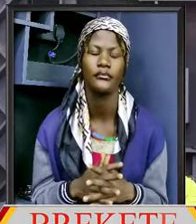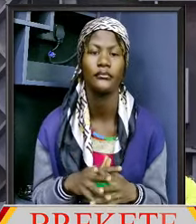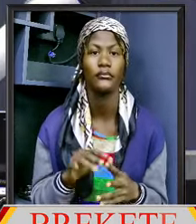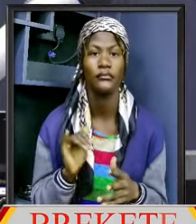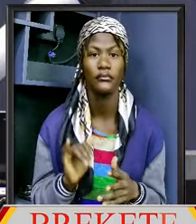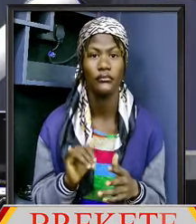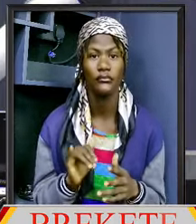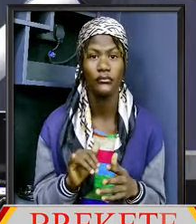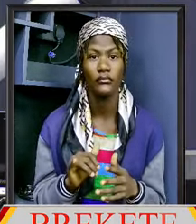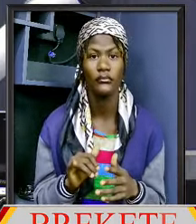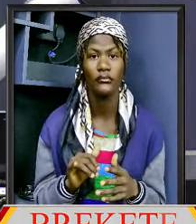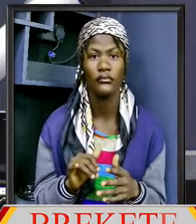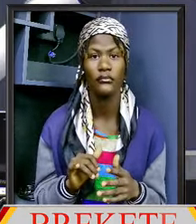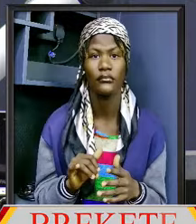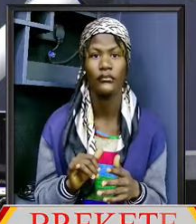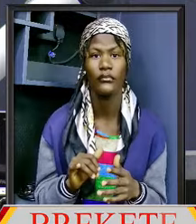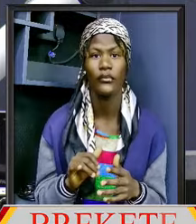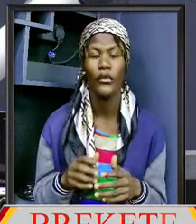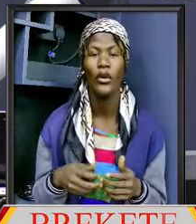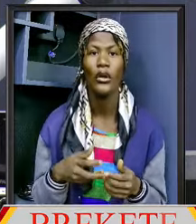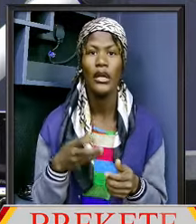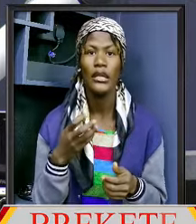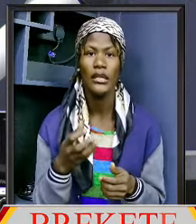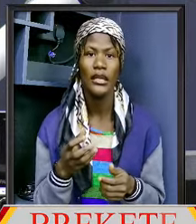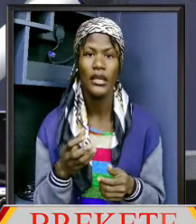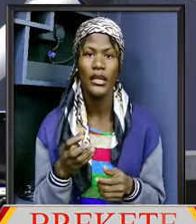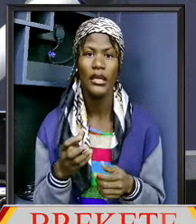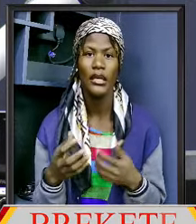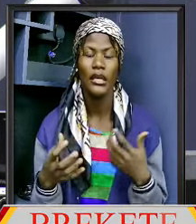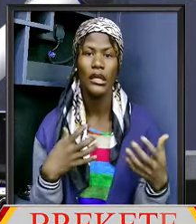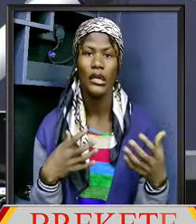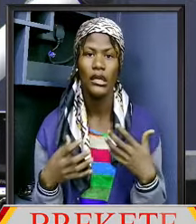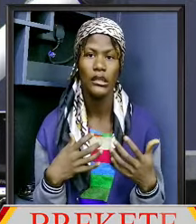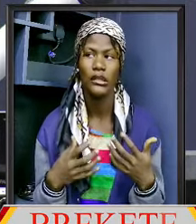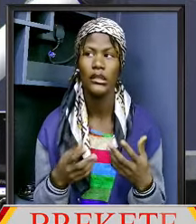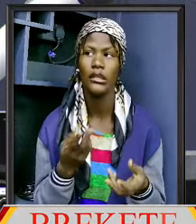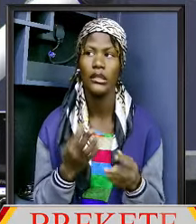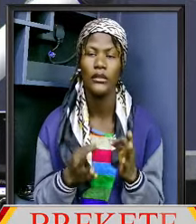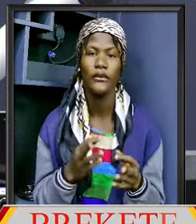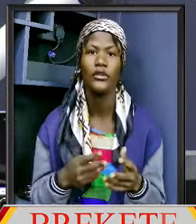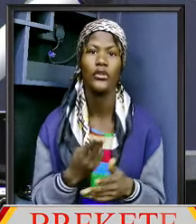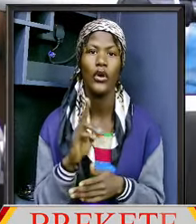Yes, so we go take cases. We get any update. Auntie Kemi.